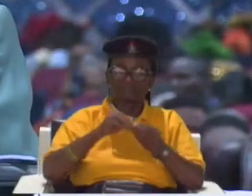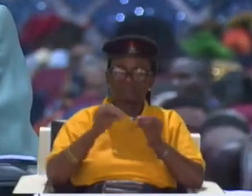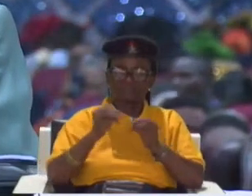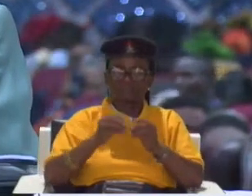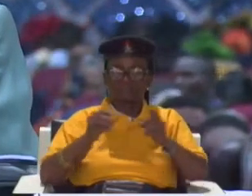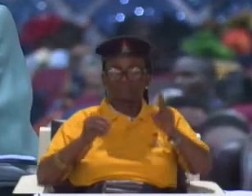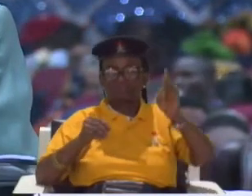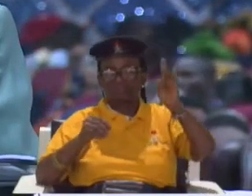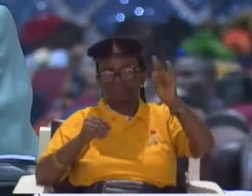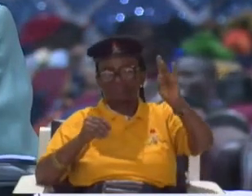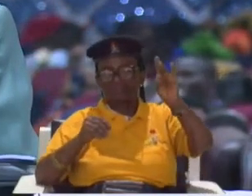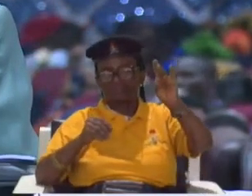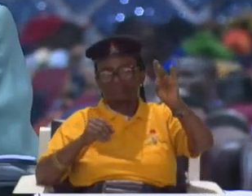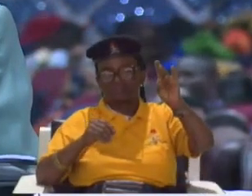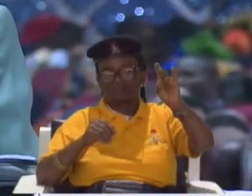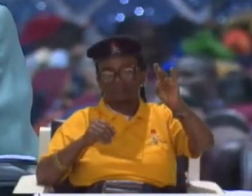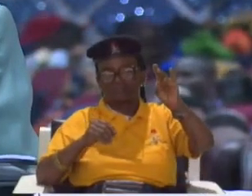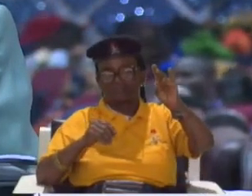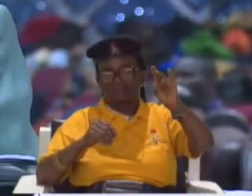seven.